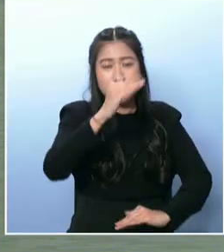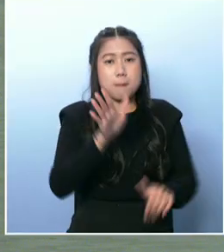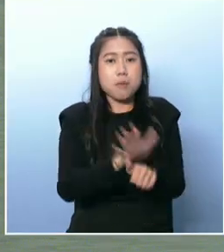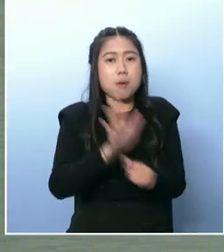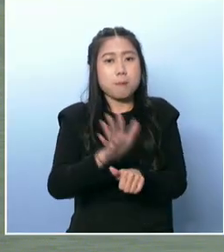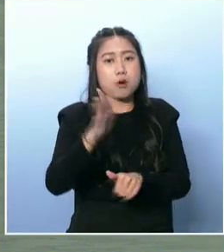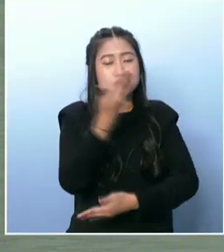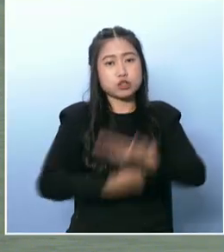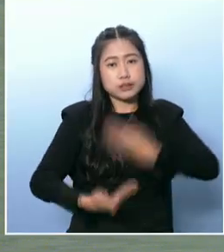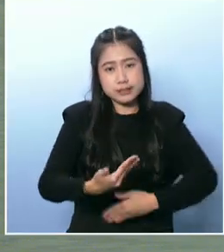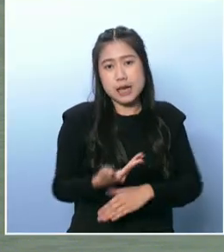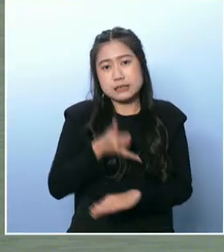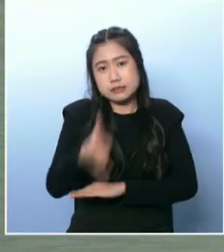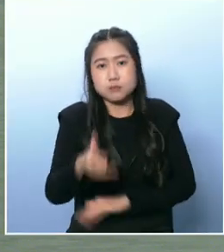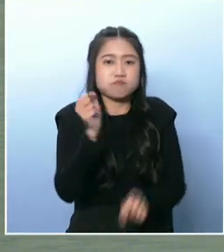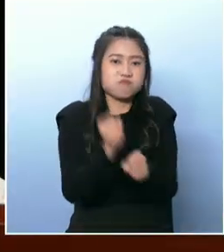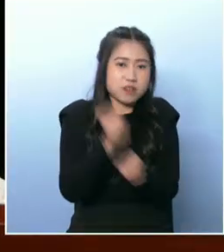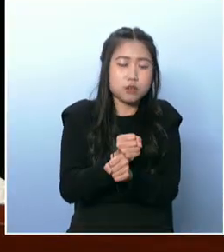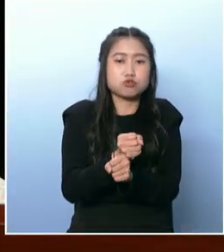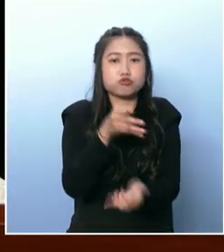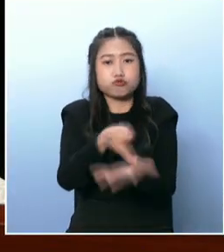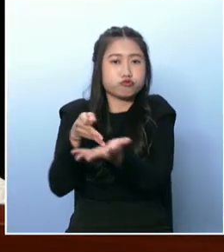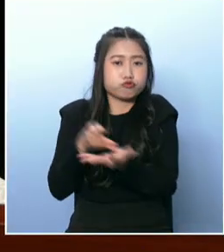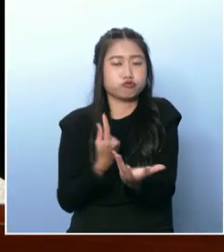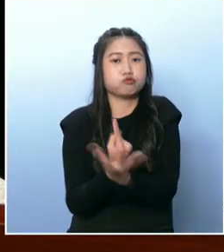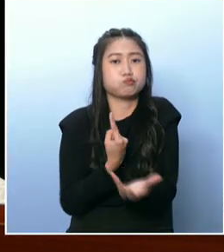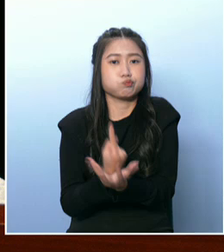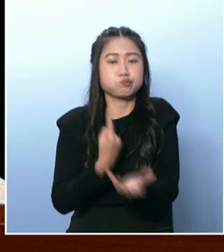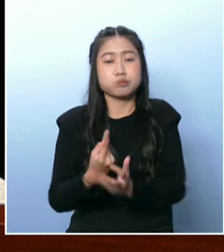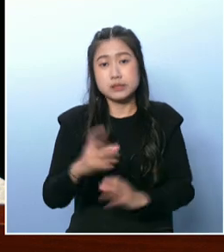the income threshold or ceiling to